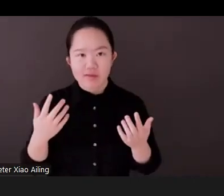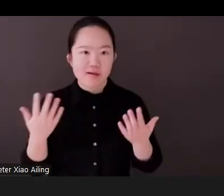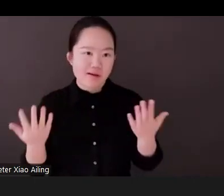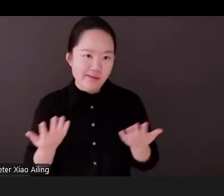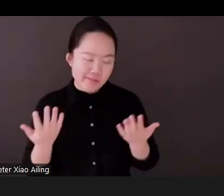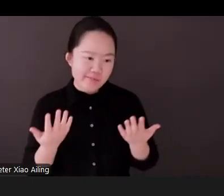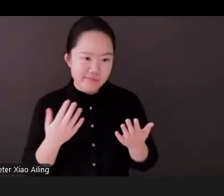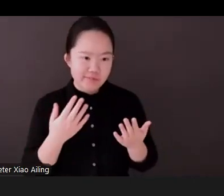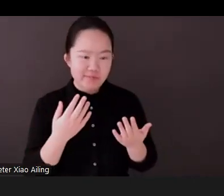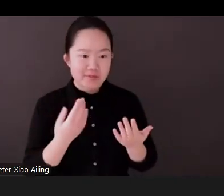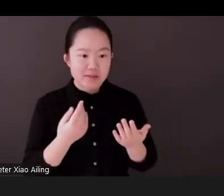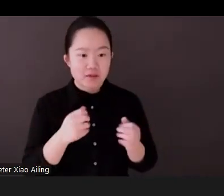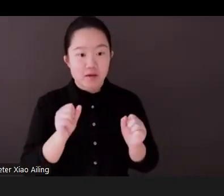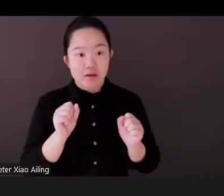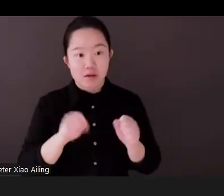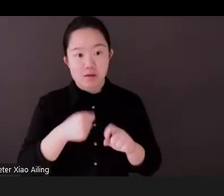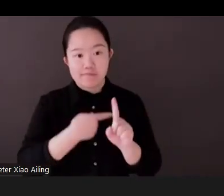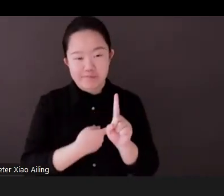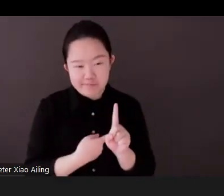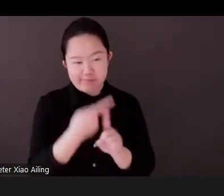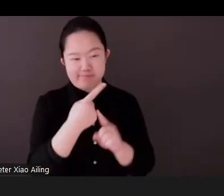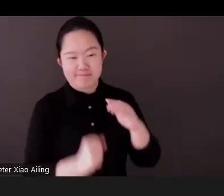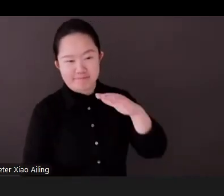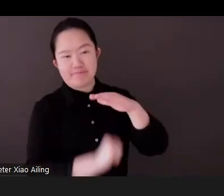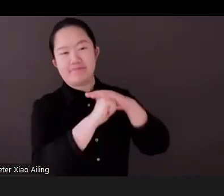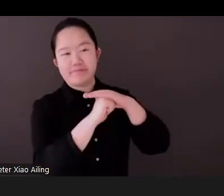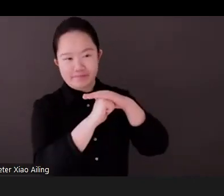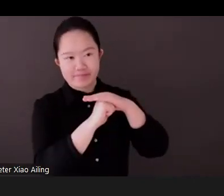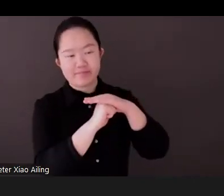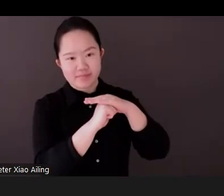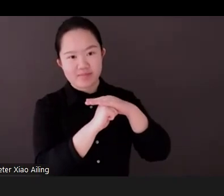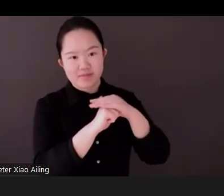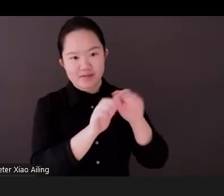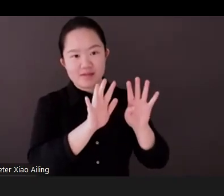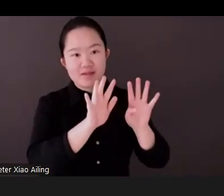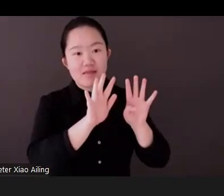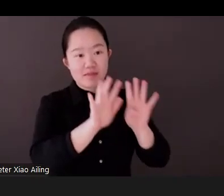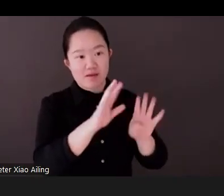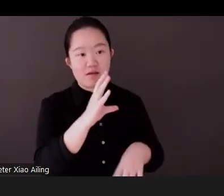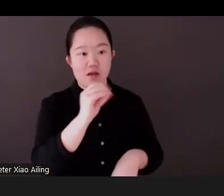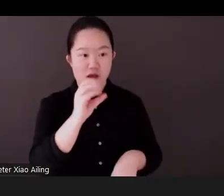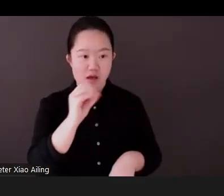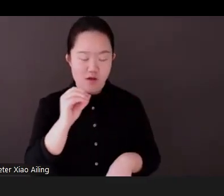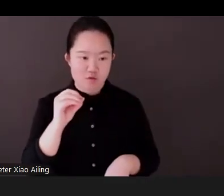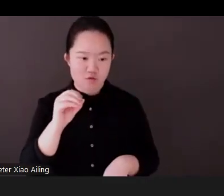we can issue a sanction for or a fine for is 900,000 euro.